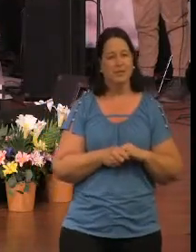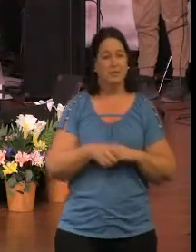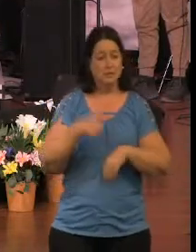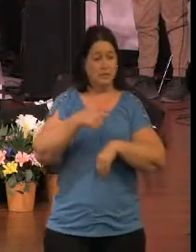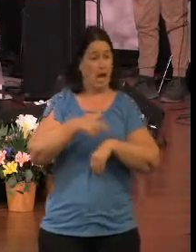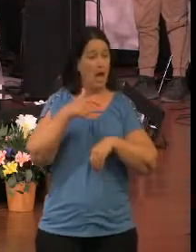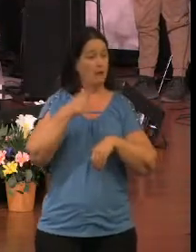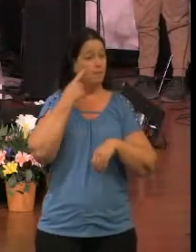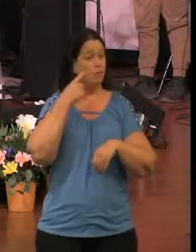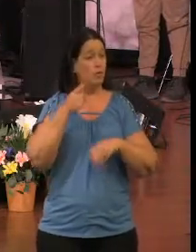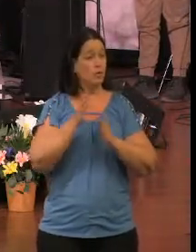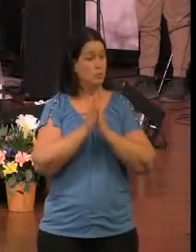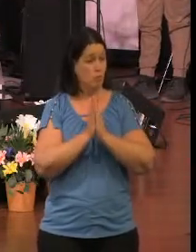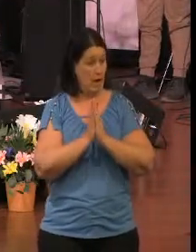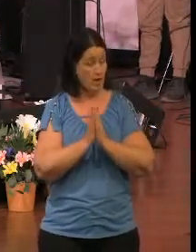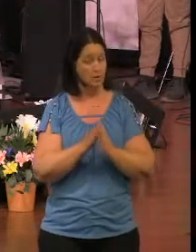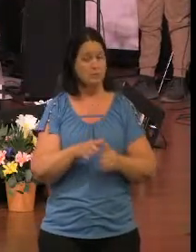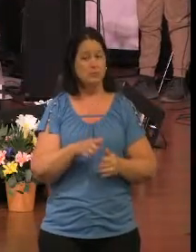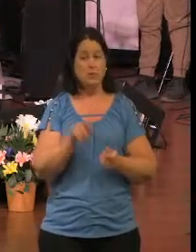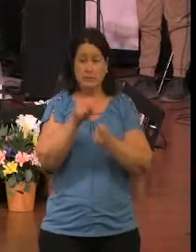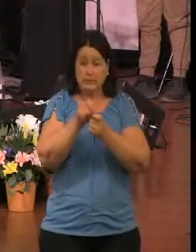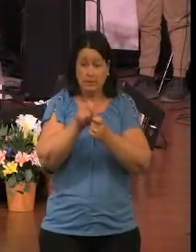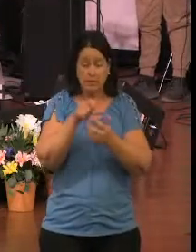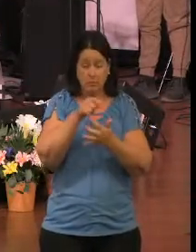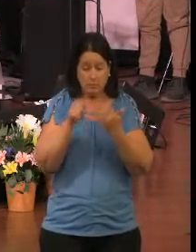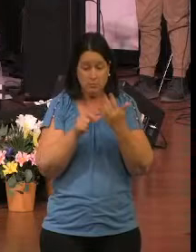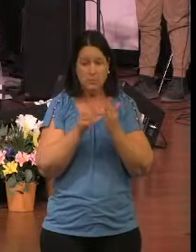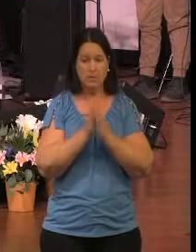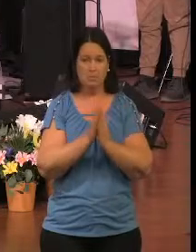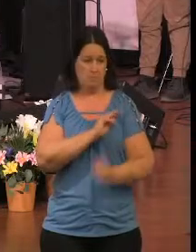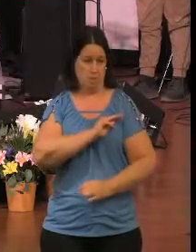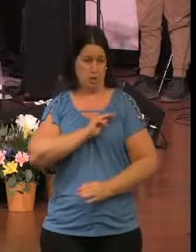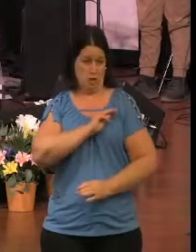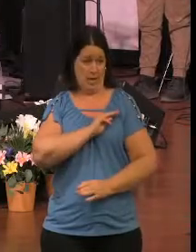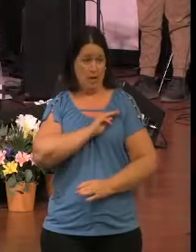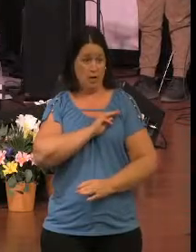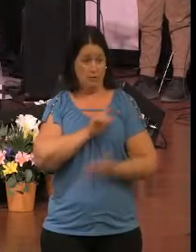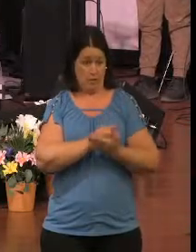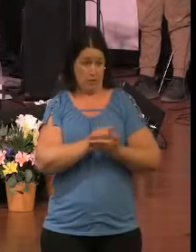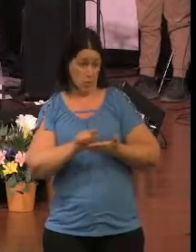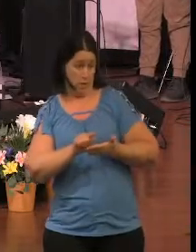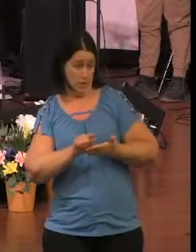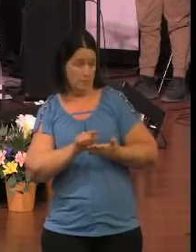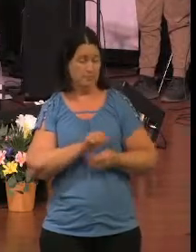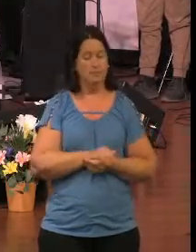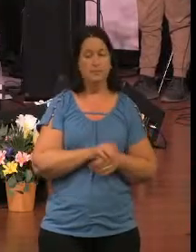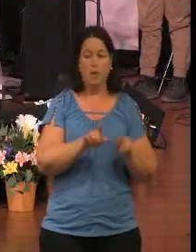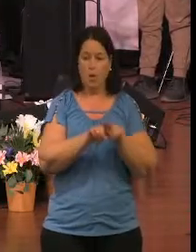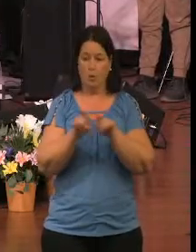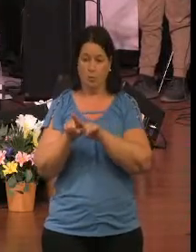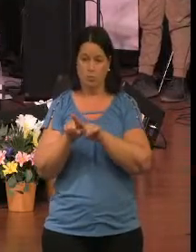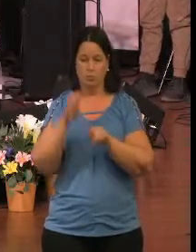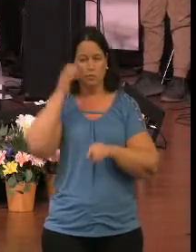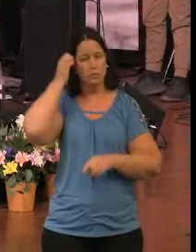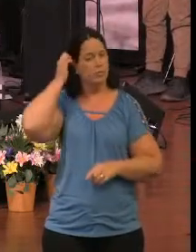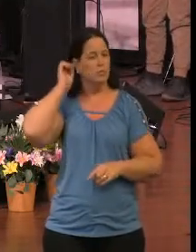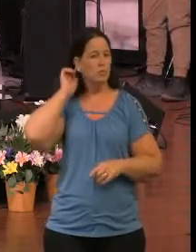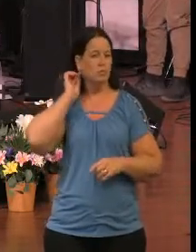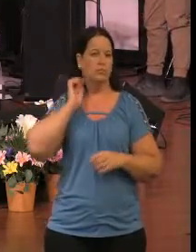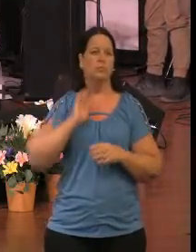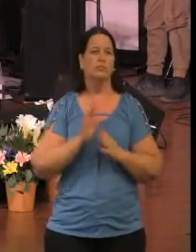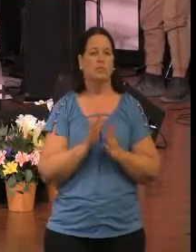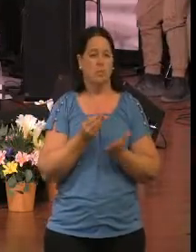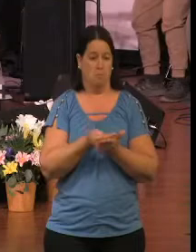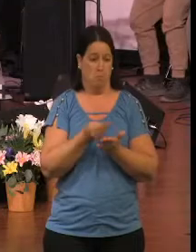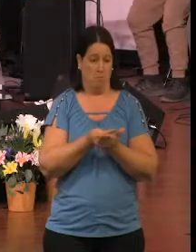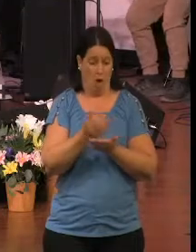and we pray specifically for a missionary that's in focus. We also offer an